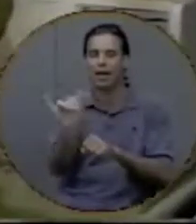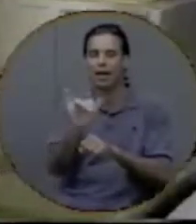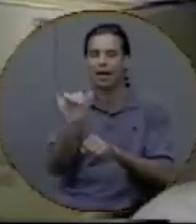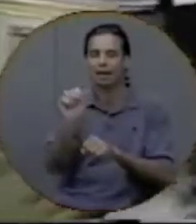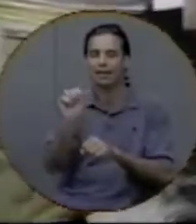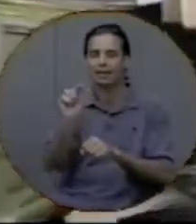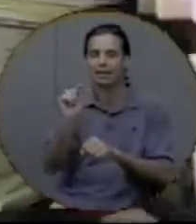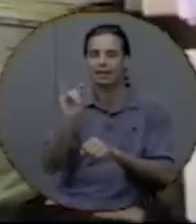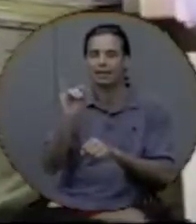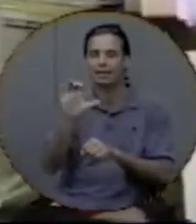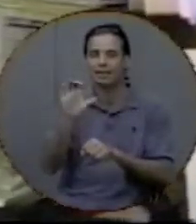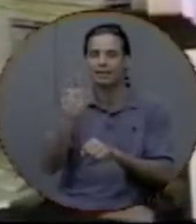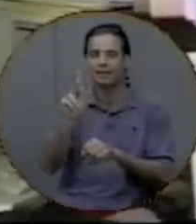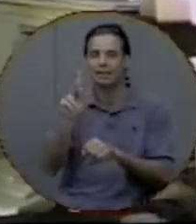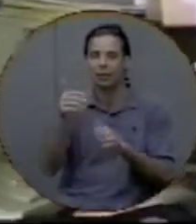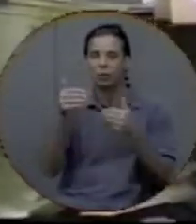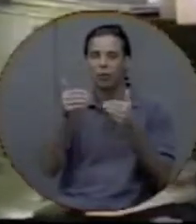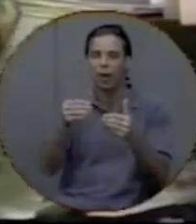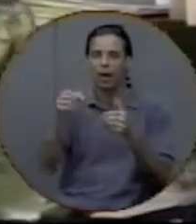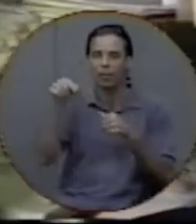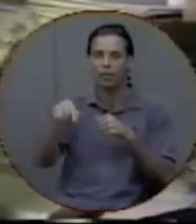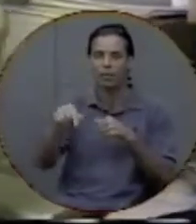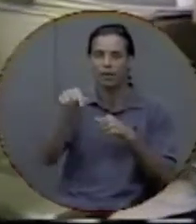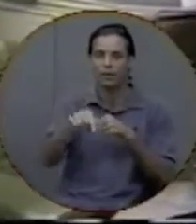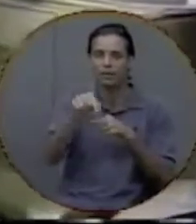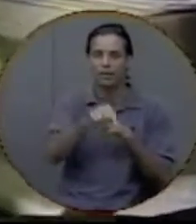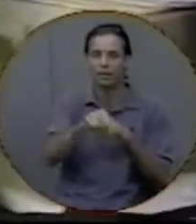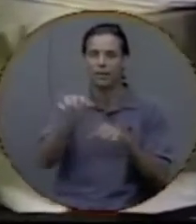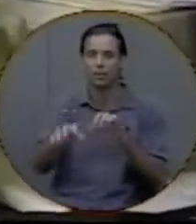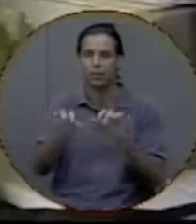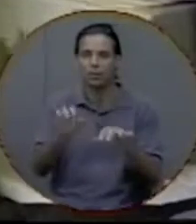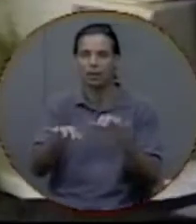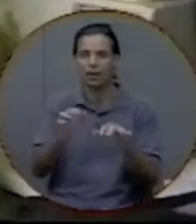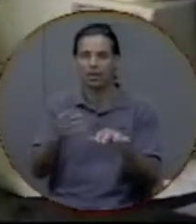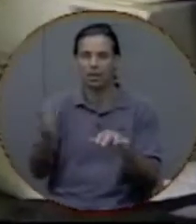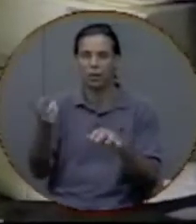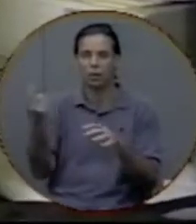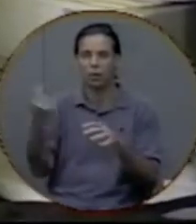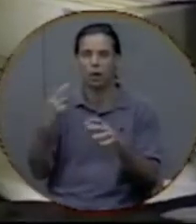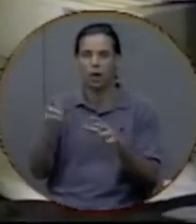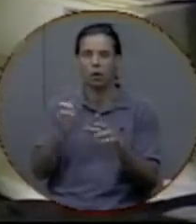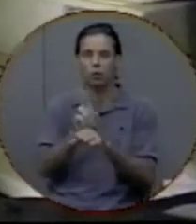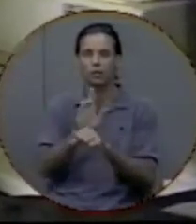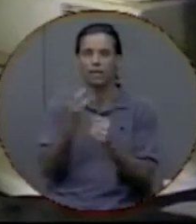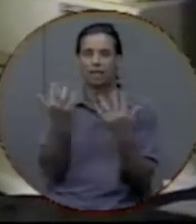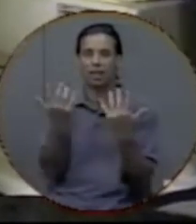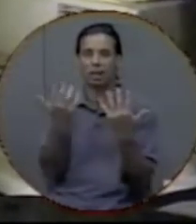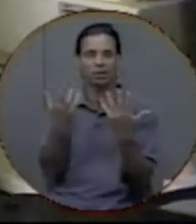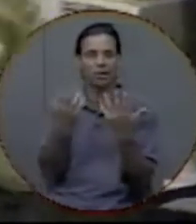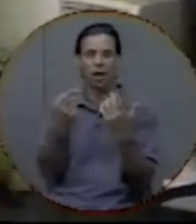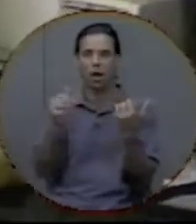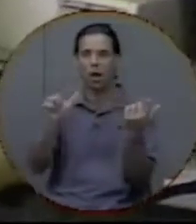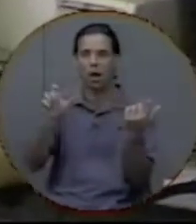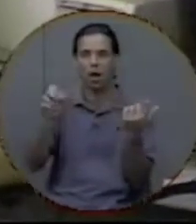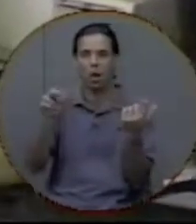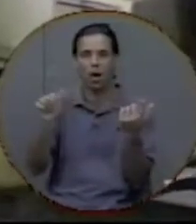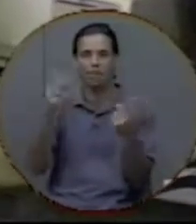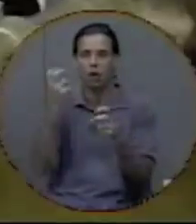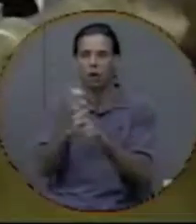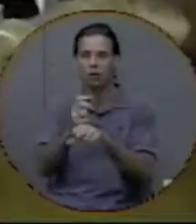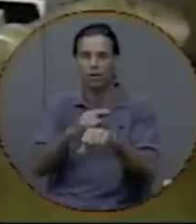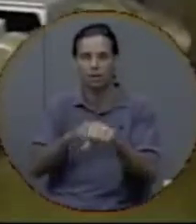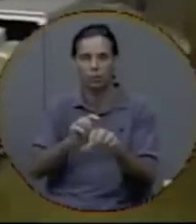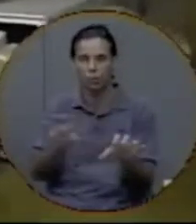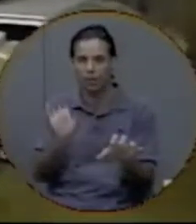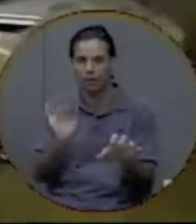stick to go ahead and depress the computer keys. Things that you and I can do with our fingers, Halona has a hard time doing that. So